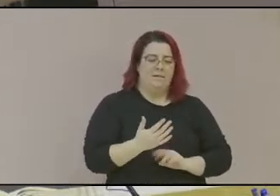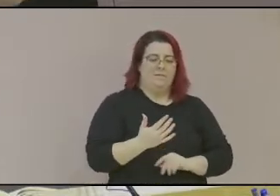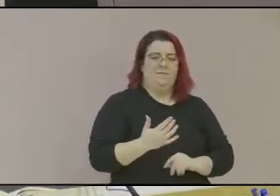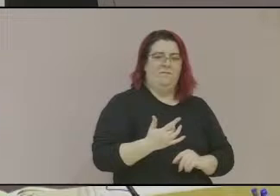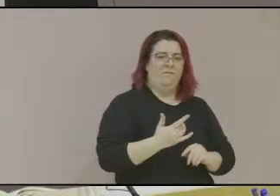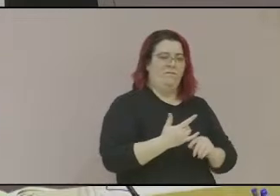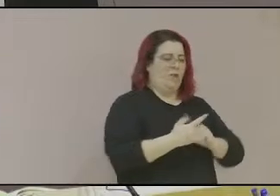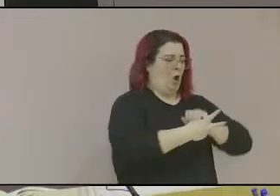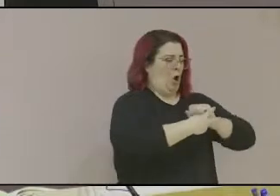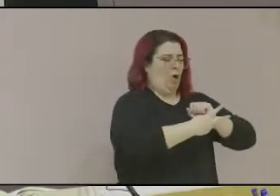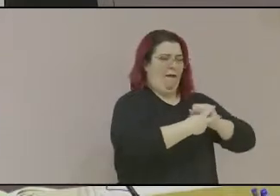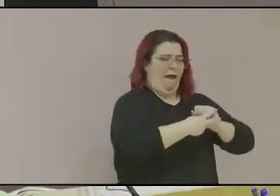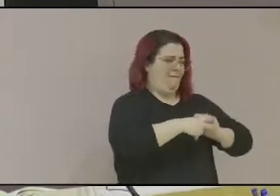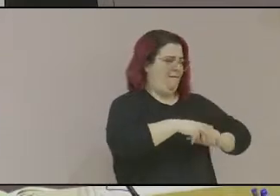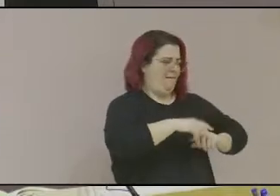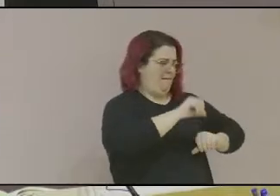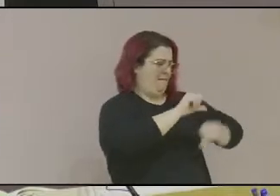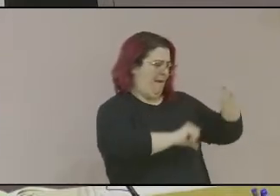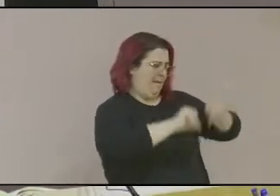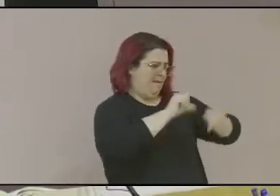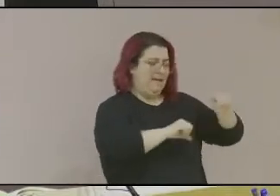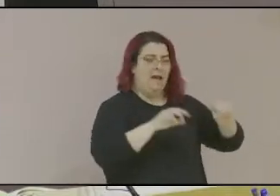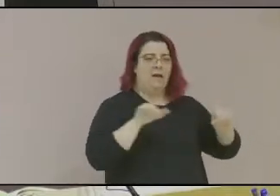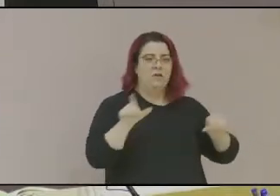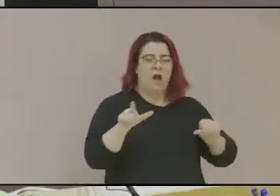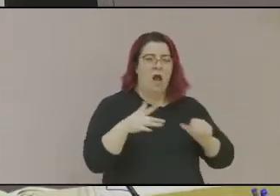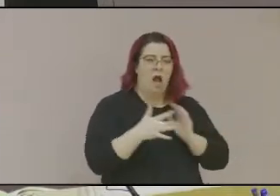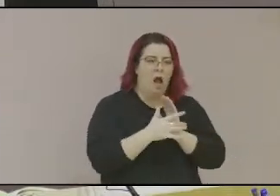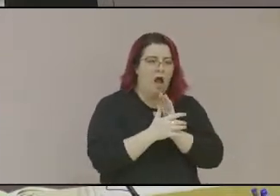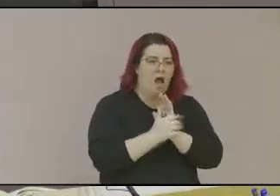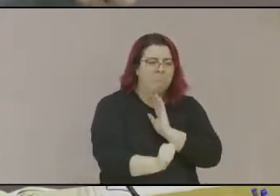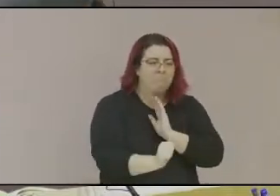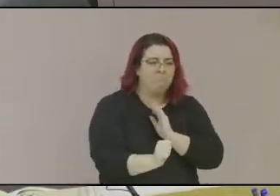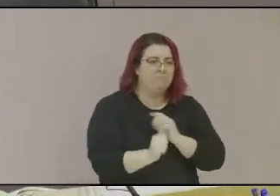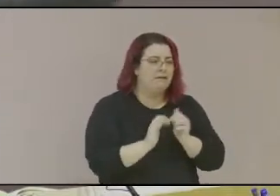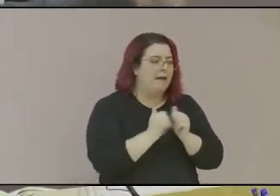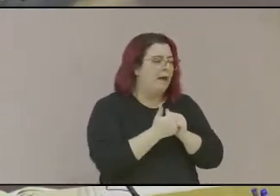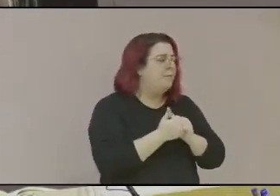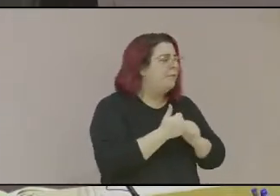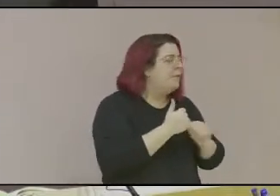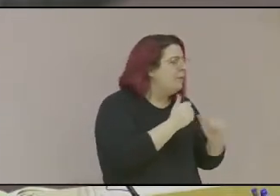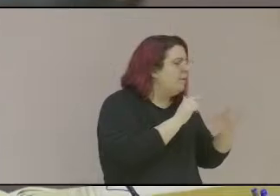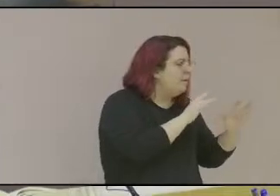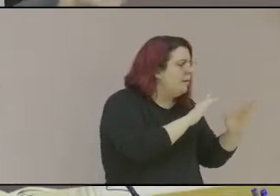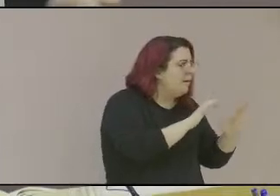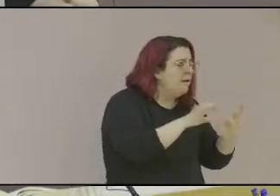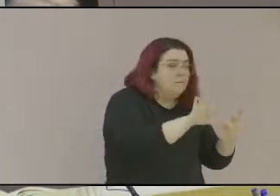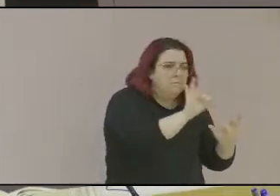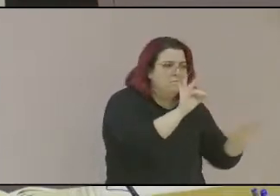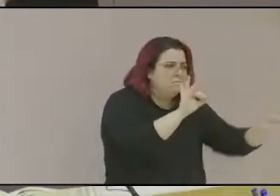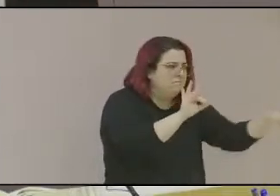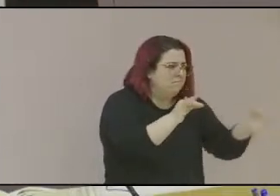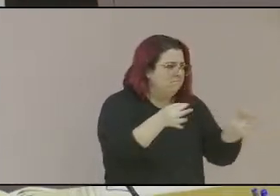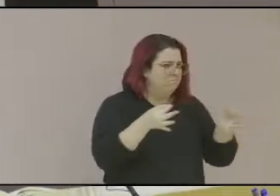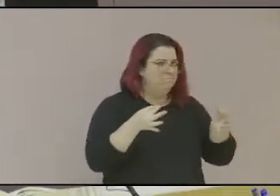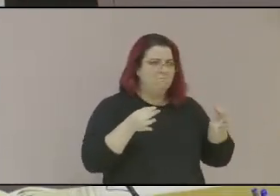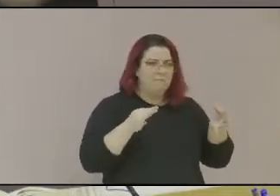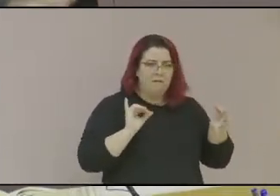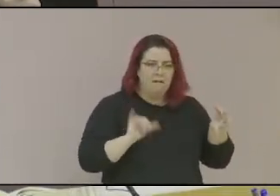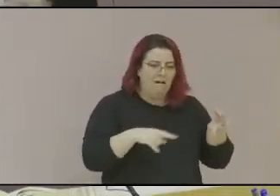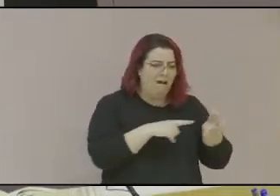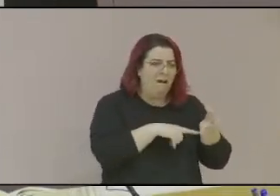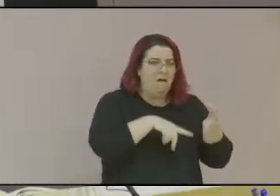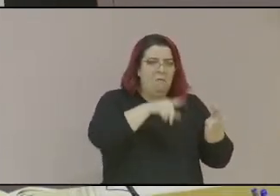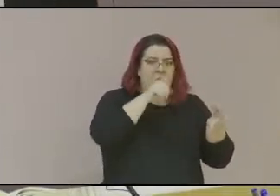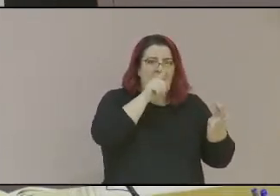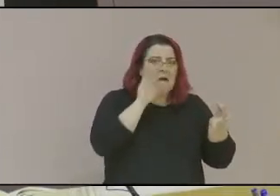analysis. The ability to take advantage of serendipity, of finding strange things in an archive you weren't